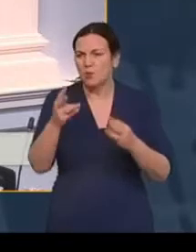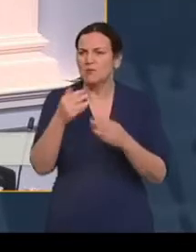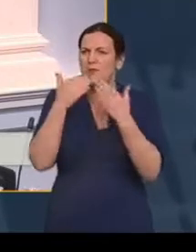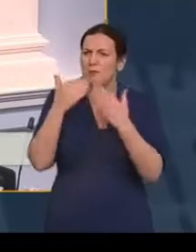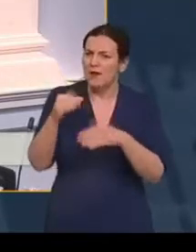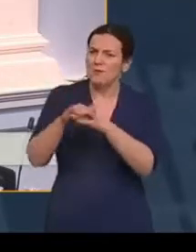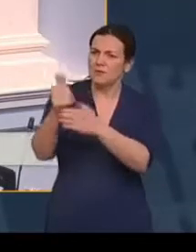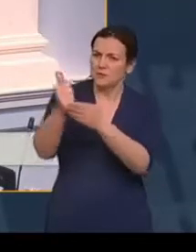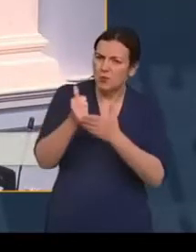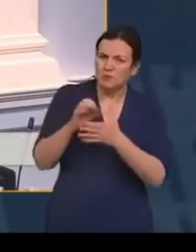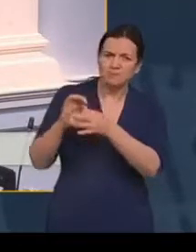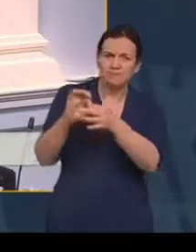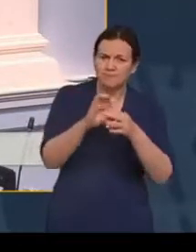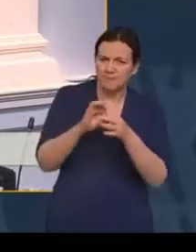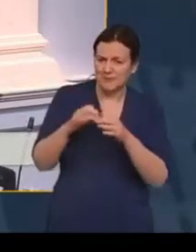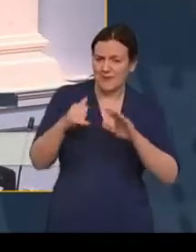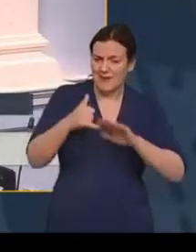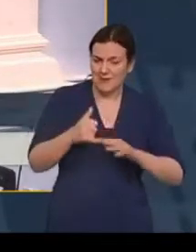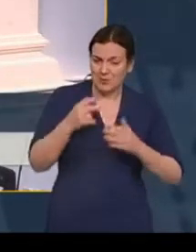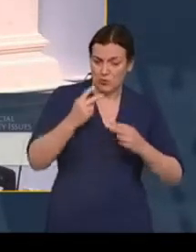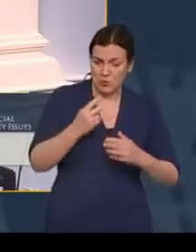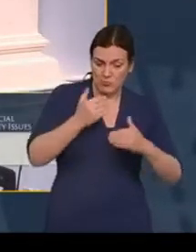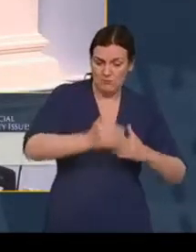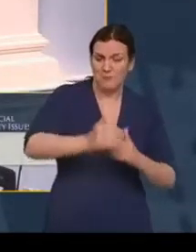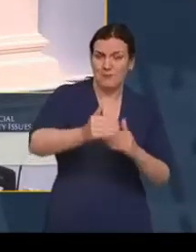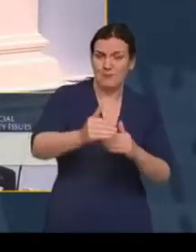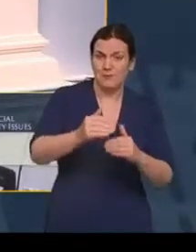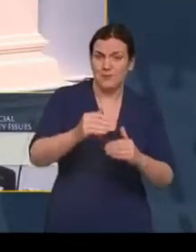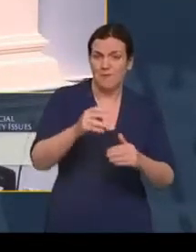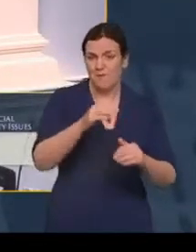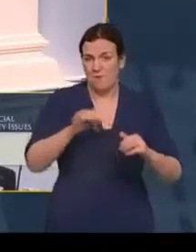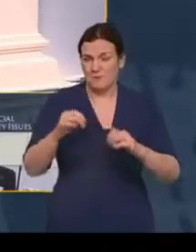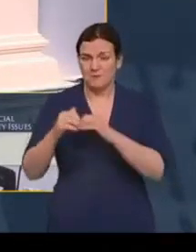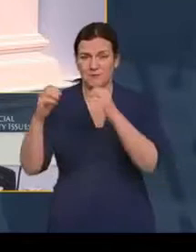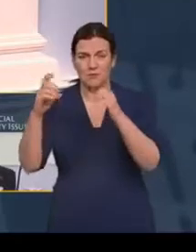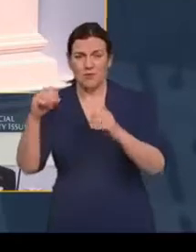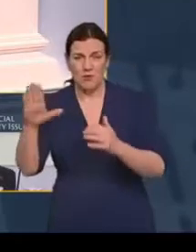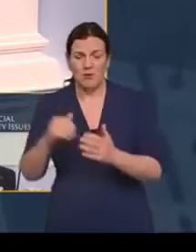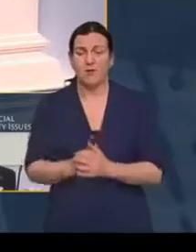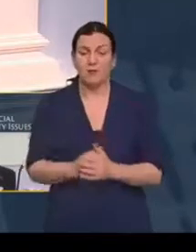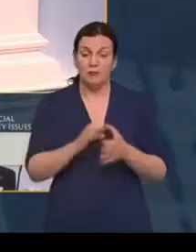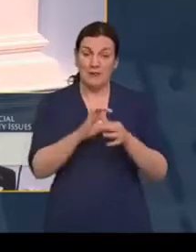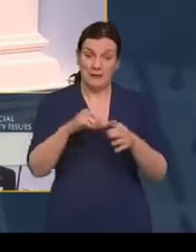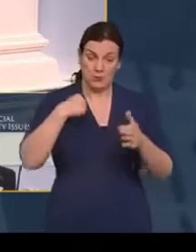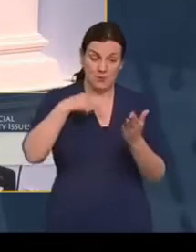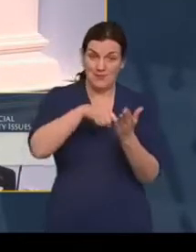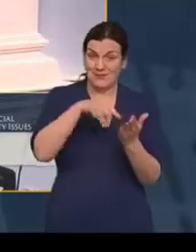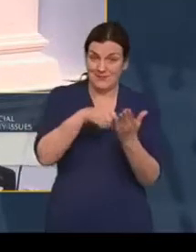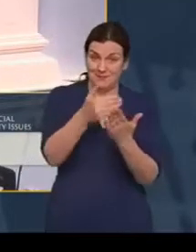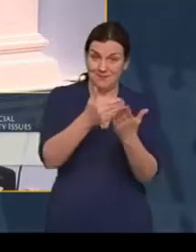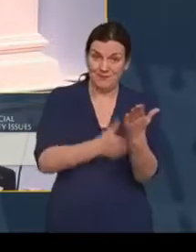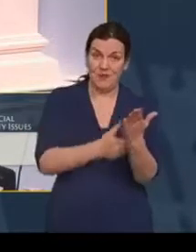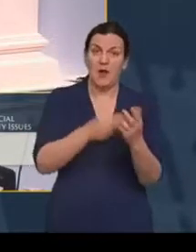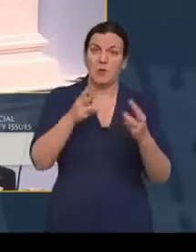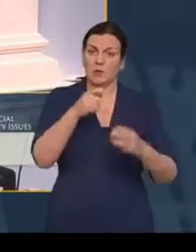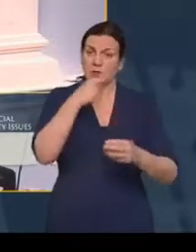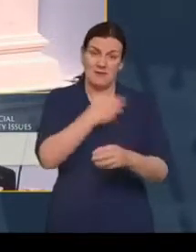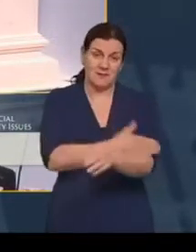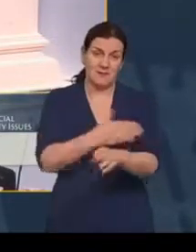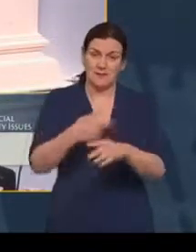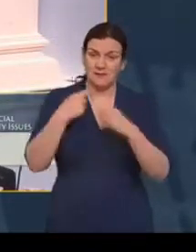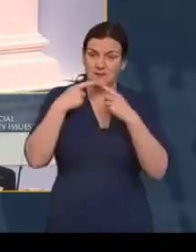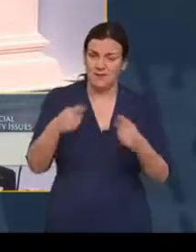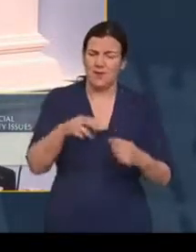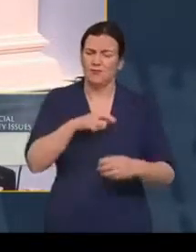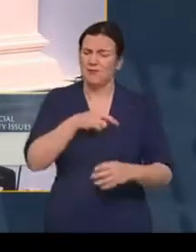for your support and cooperation over the last 2 terms of the Dáil. In relation to this particular issue, can I say at